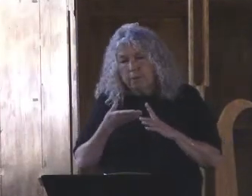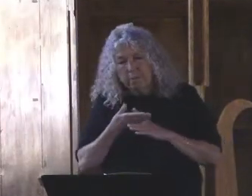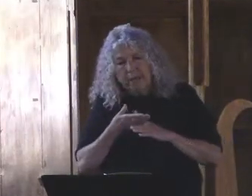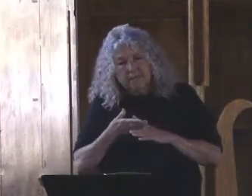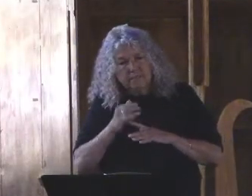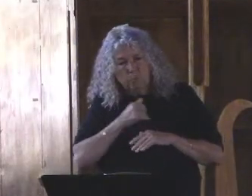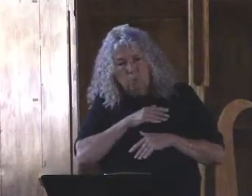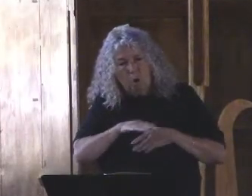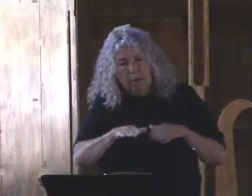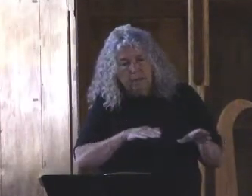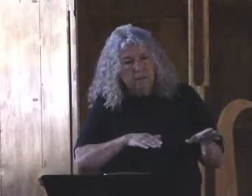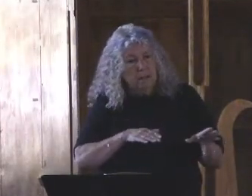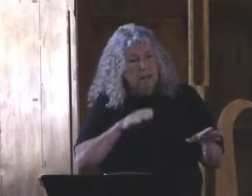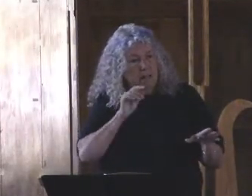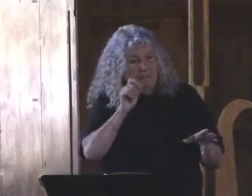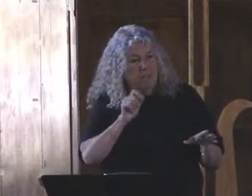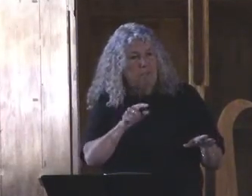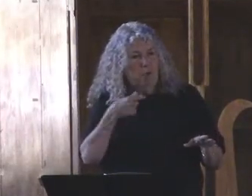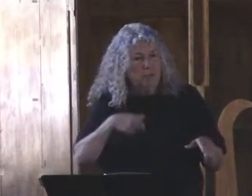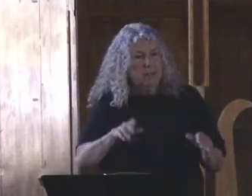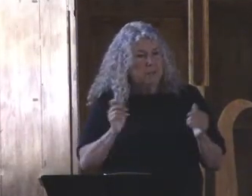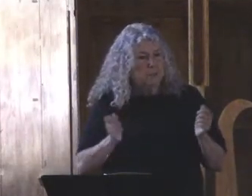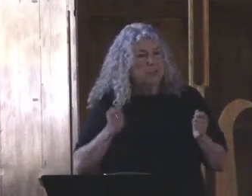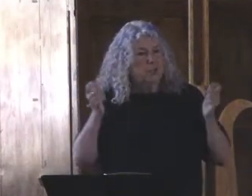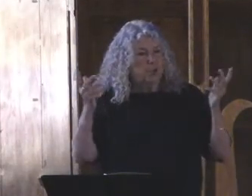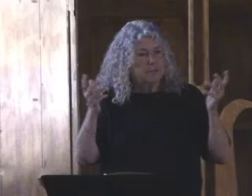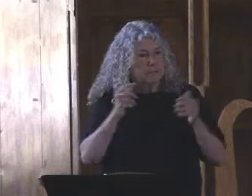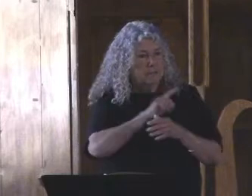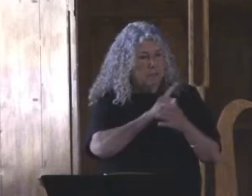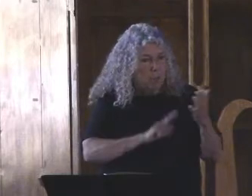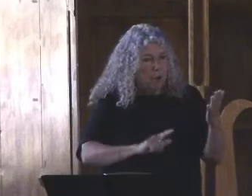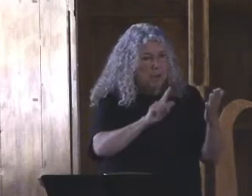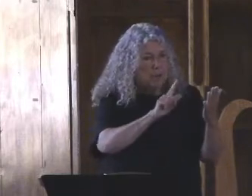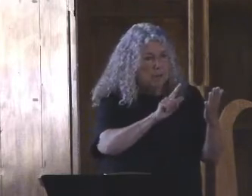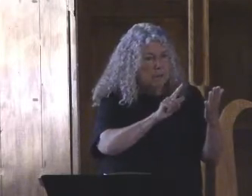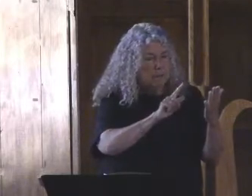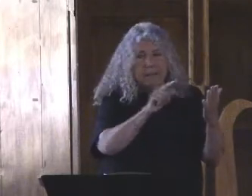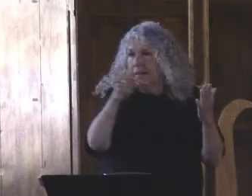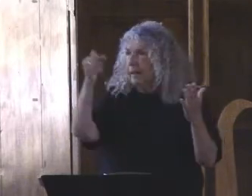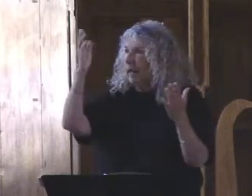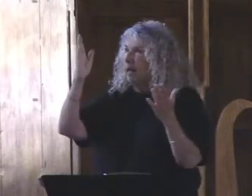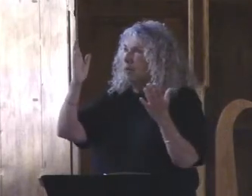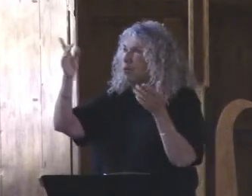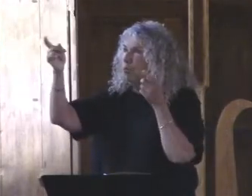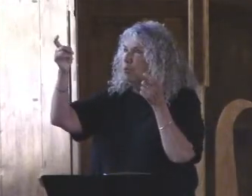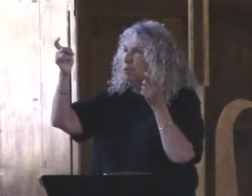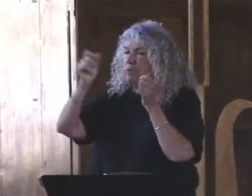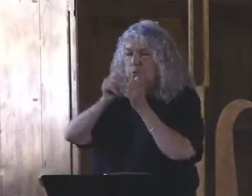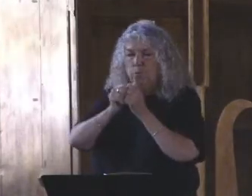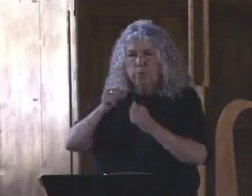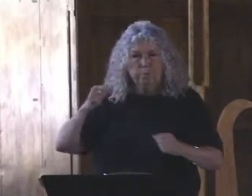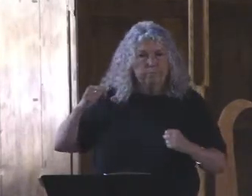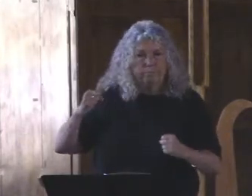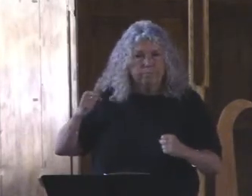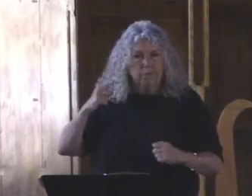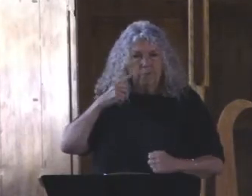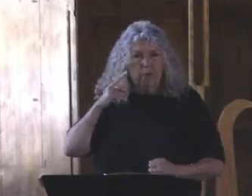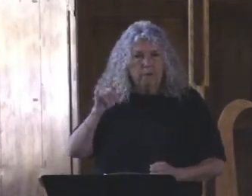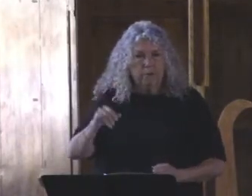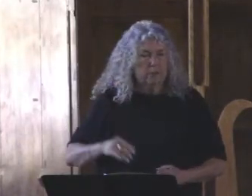on foot. Therefore, let us rejoice in the Lord. God rules with might